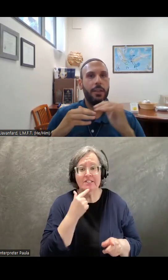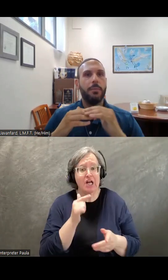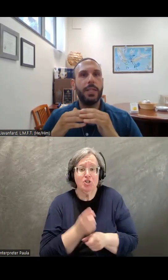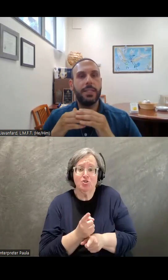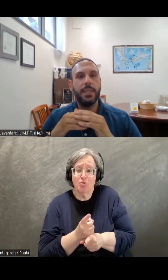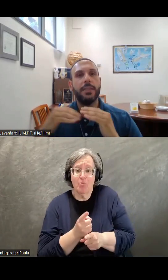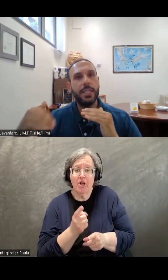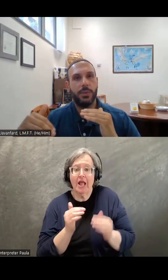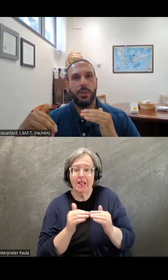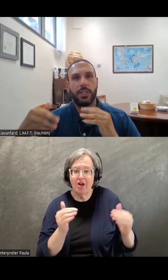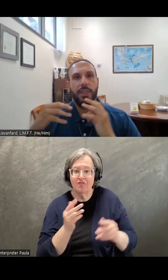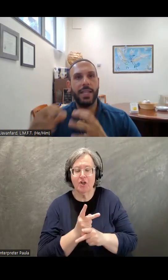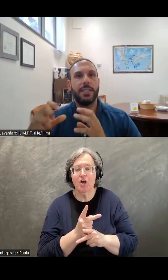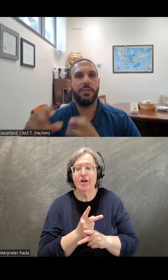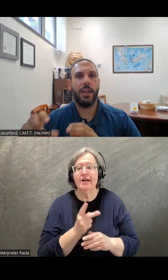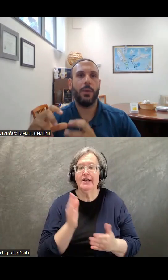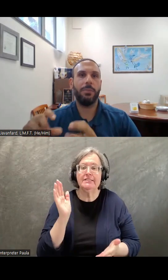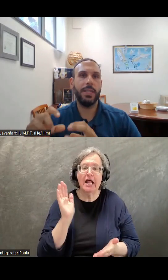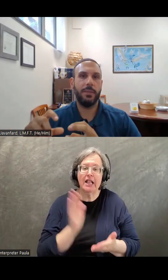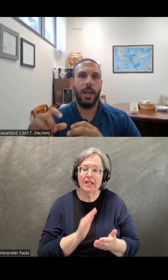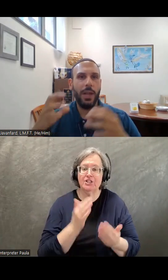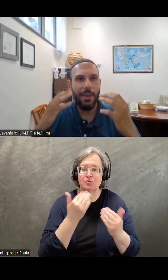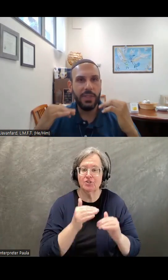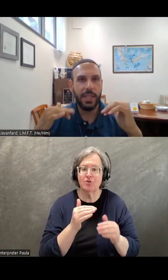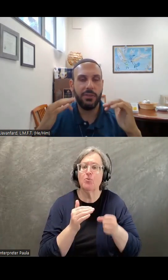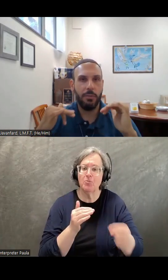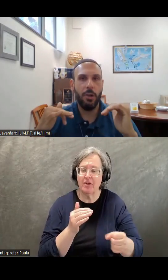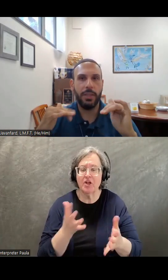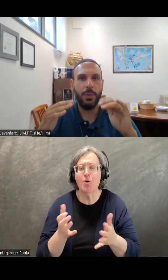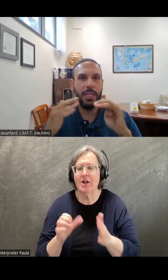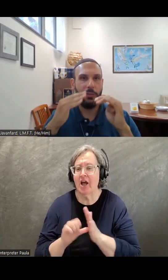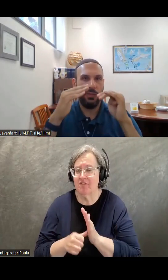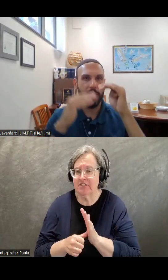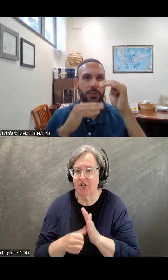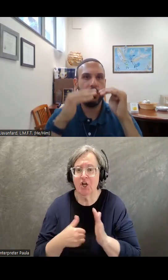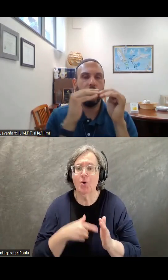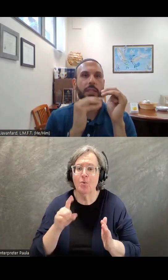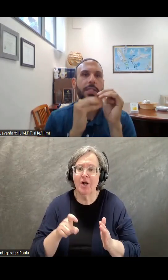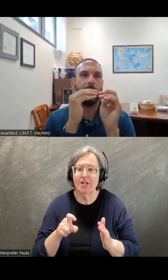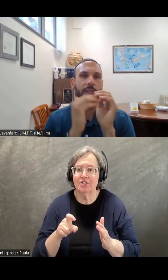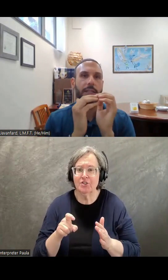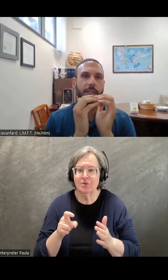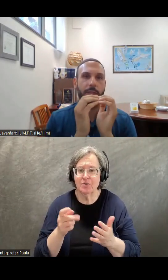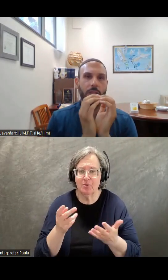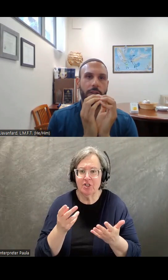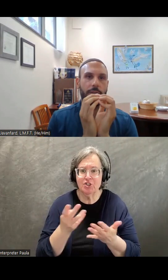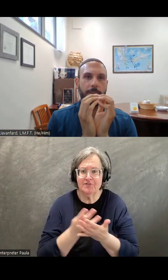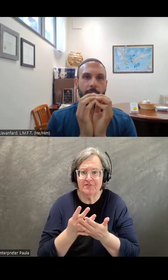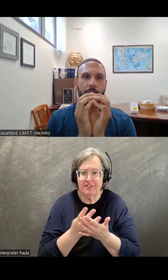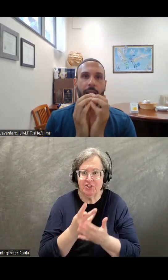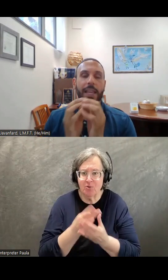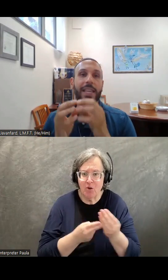care, but it's the least restrictive, and that's the environment I want to place them in. I want to emphasize for a moment that we need to filter those two things simultaneously with each